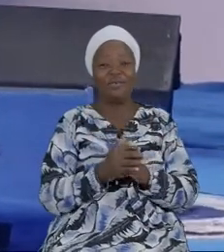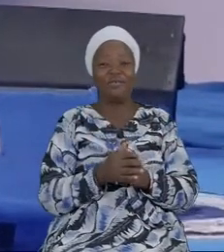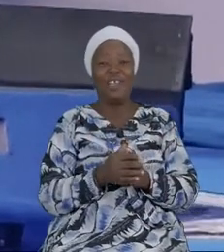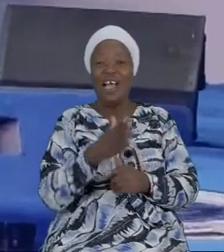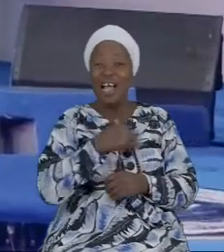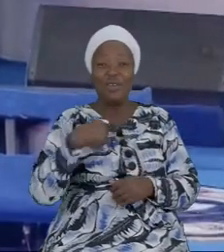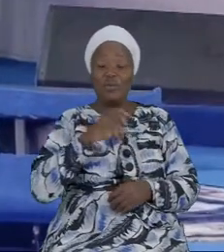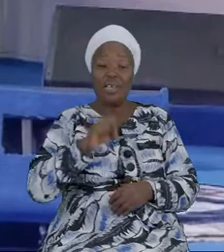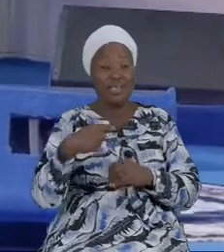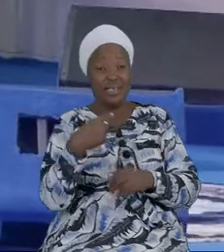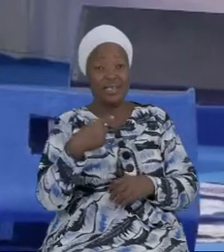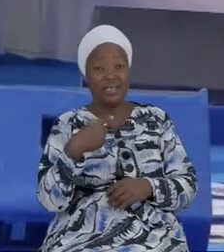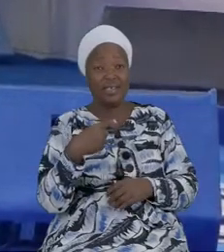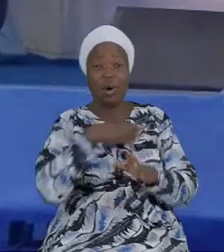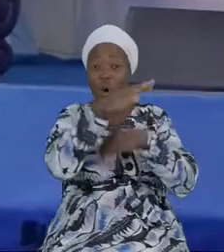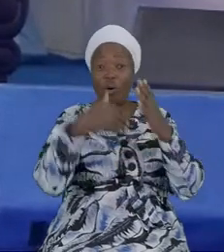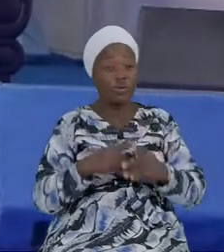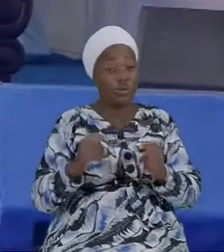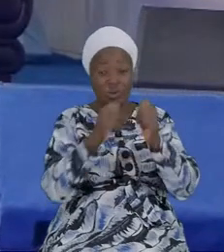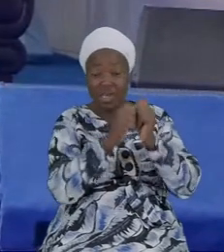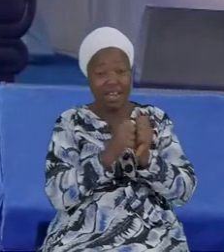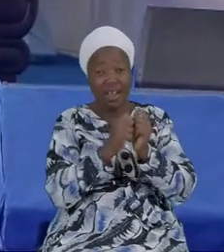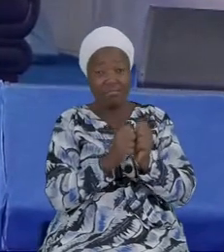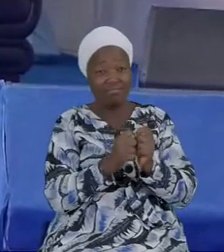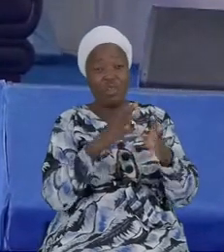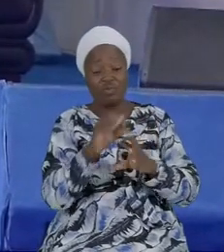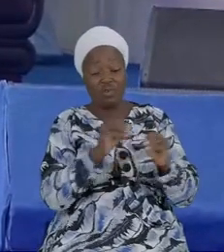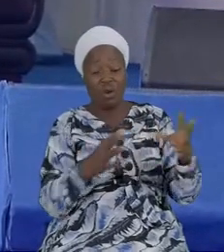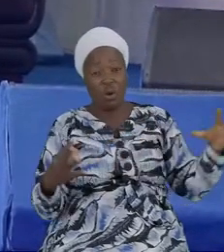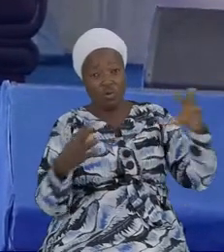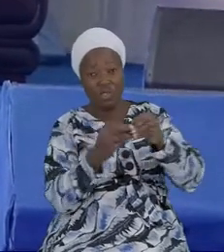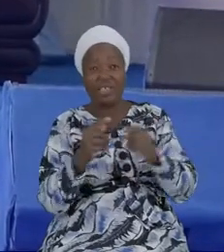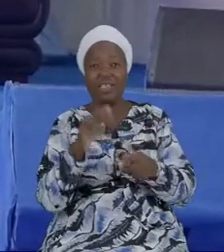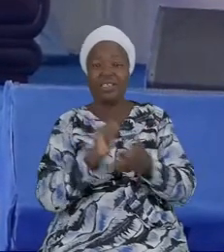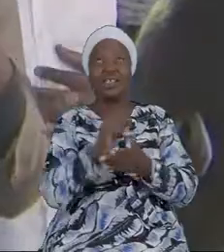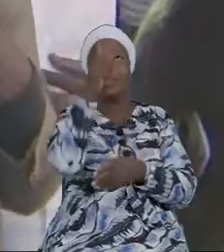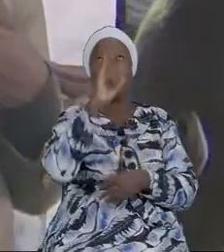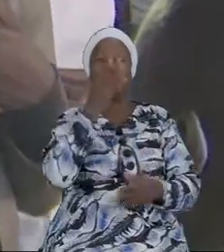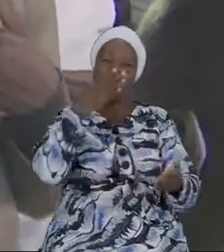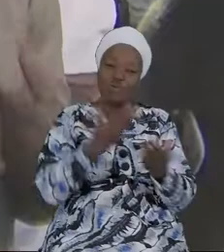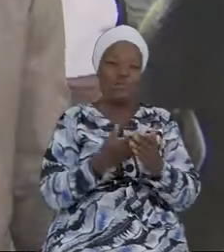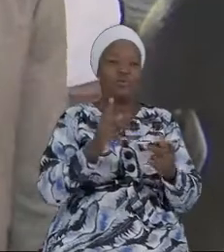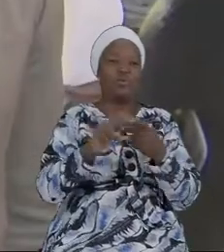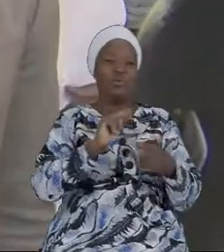And we can say all together that God is good unto us.